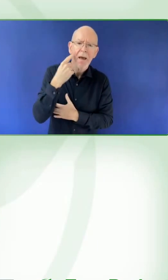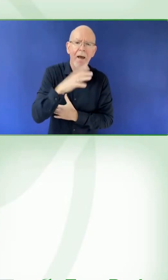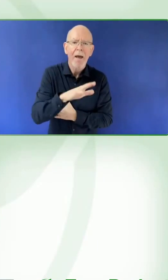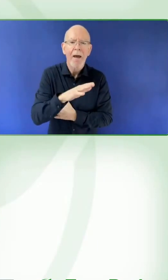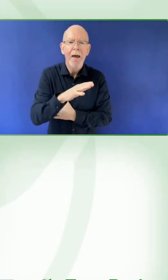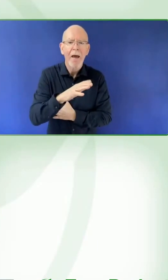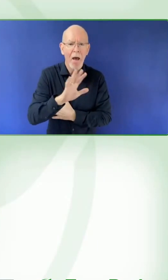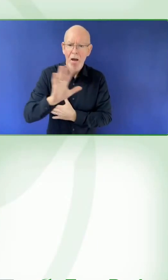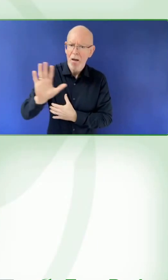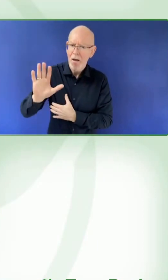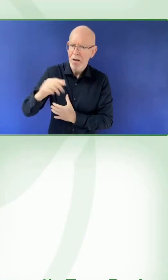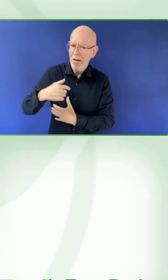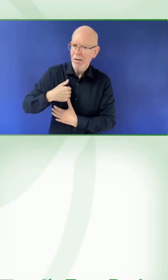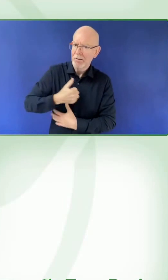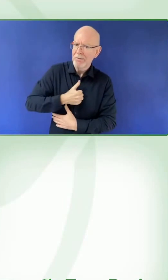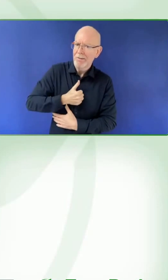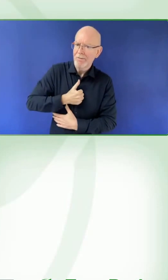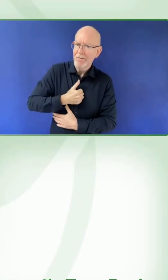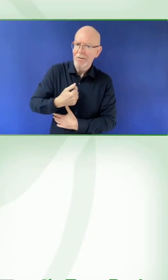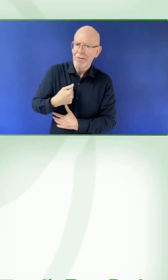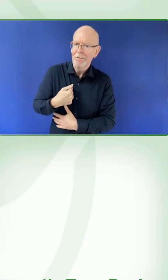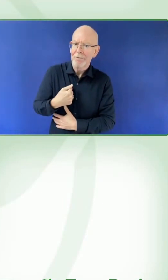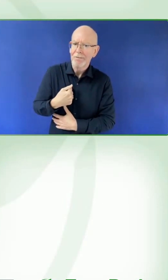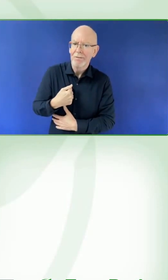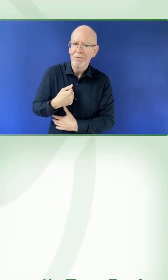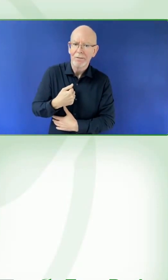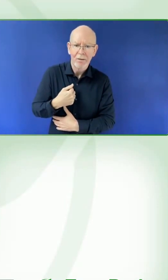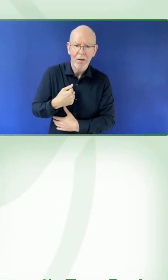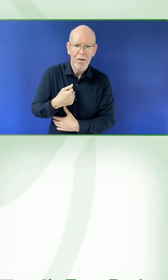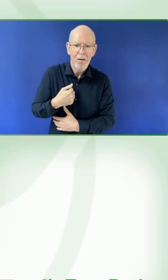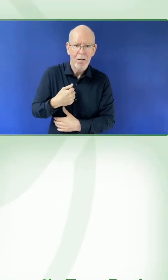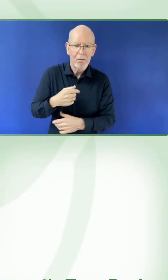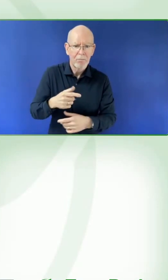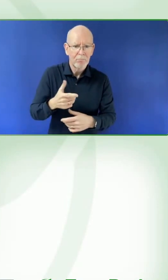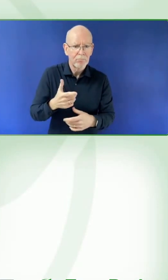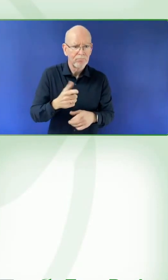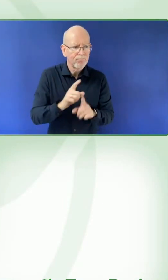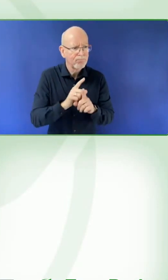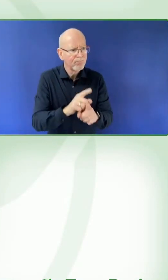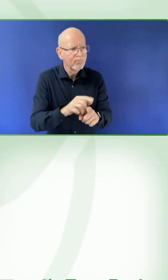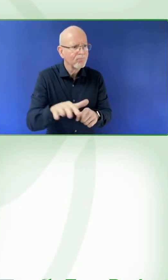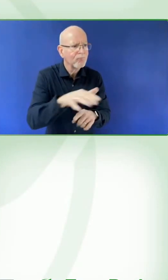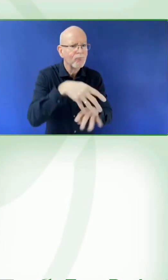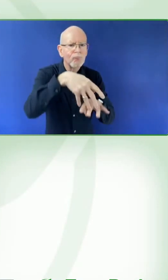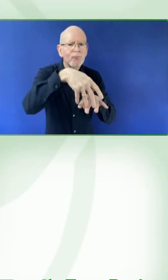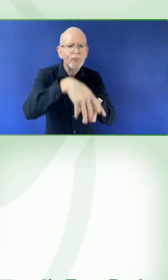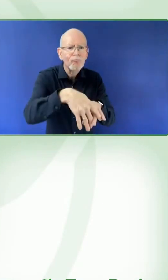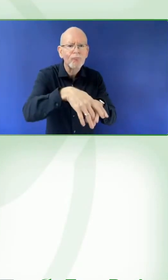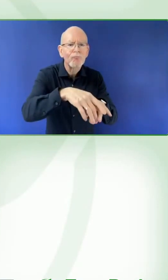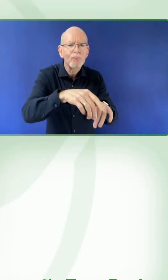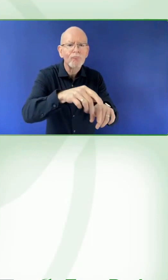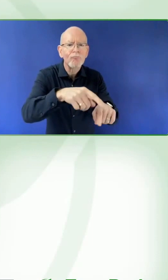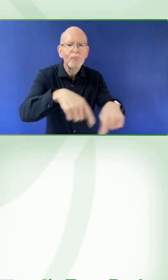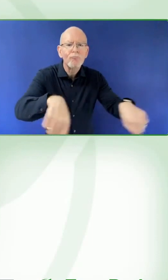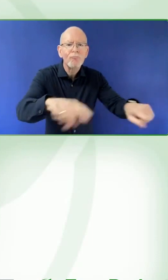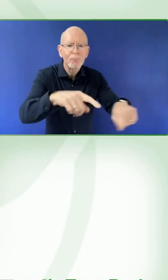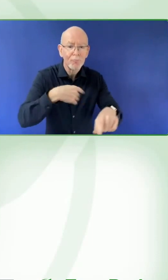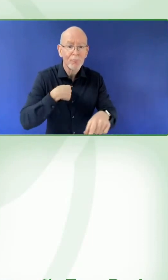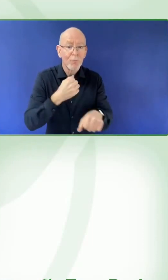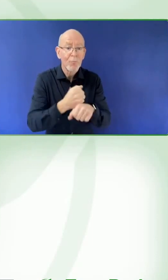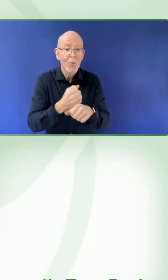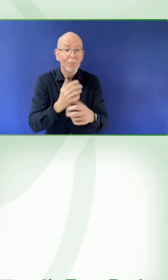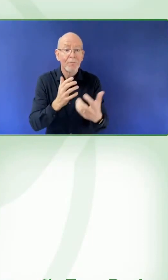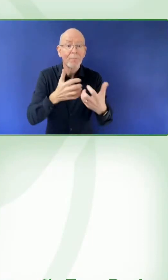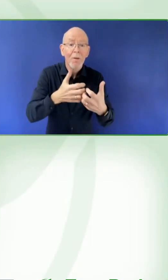And we figured out that bringing in the community is a part of the education, because if